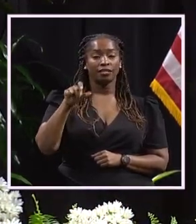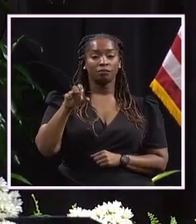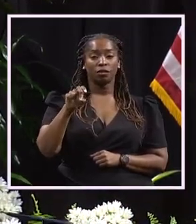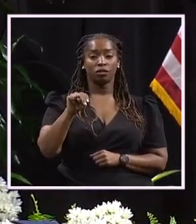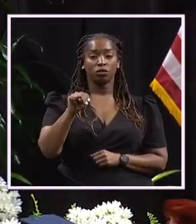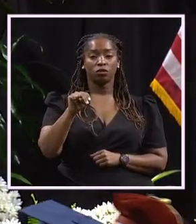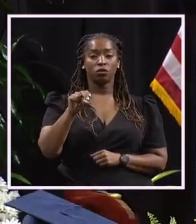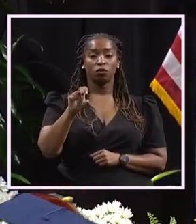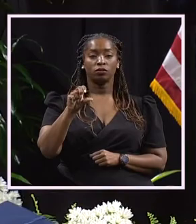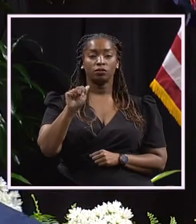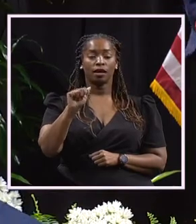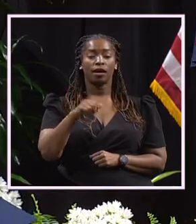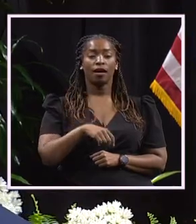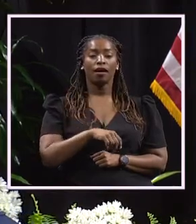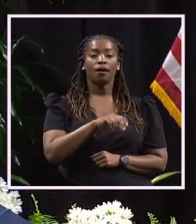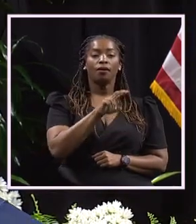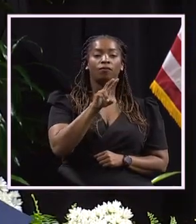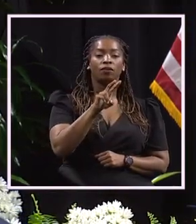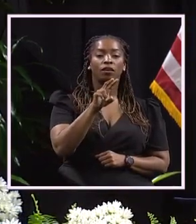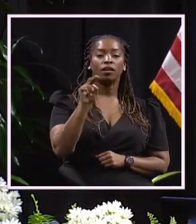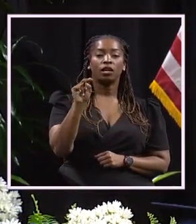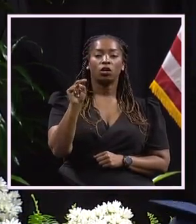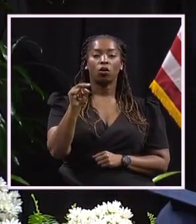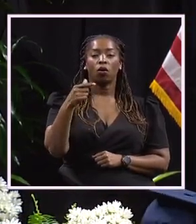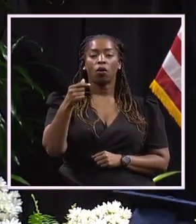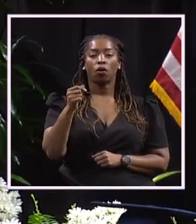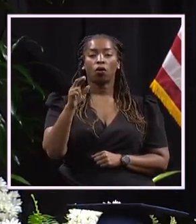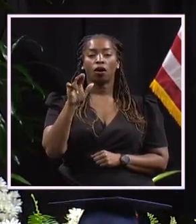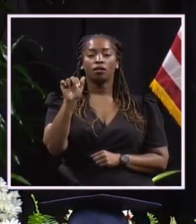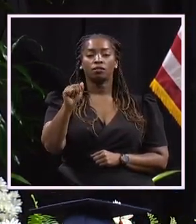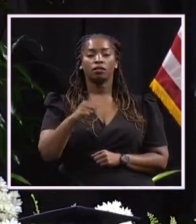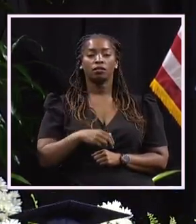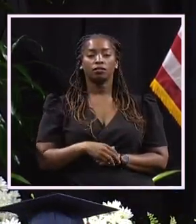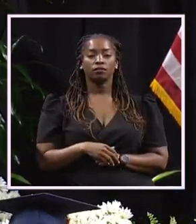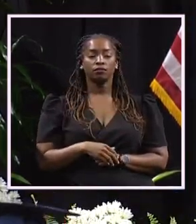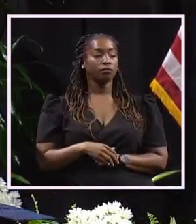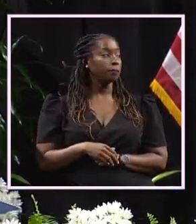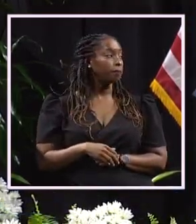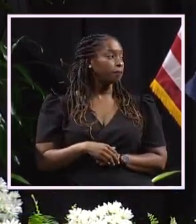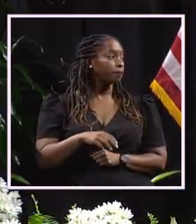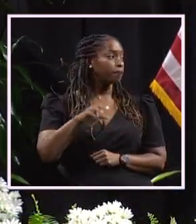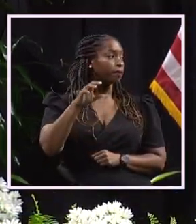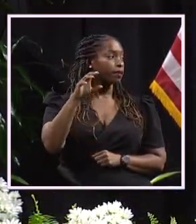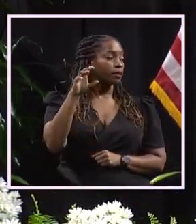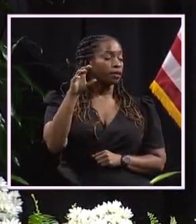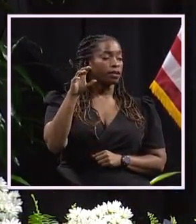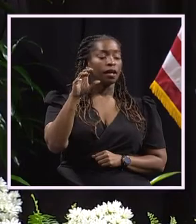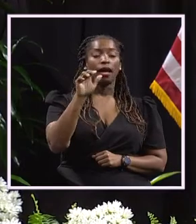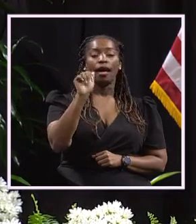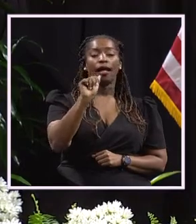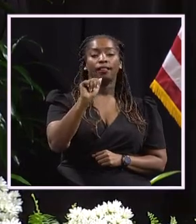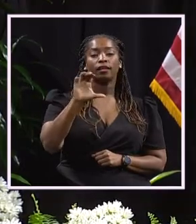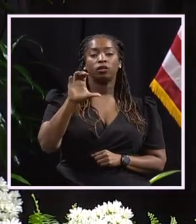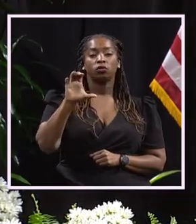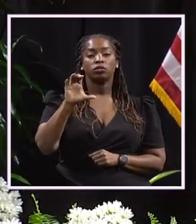Leah Nicole Garcia. Savannah L. Harsh, Master of Arts. Adam Christopher Huerta.